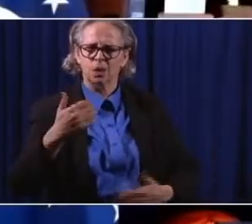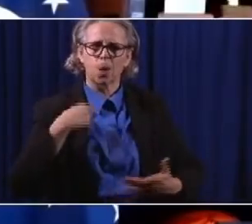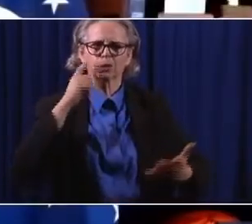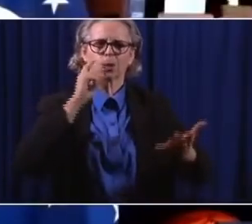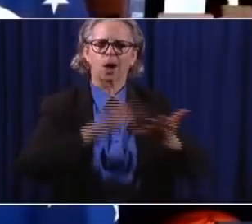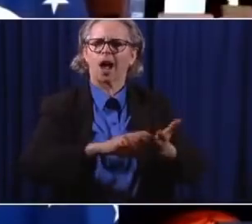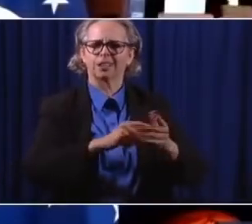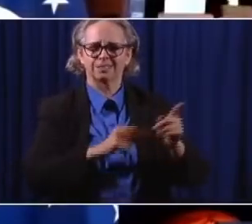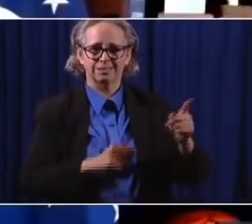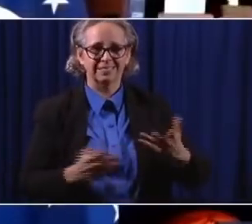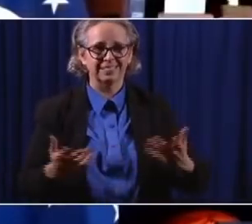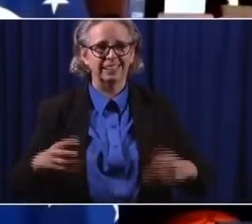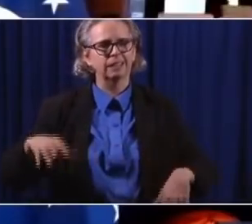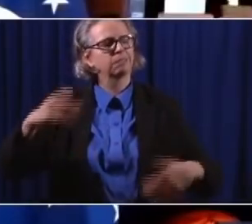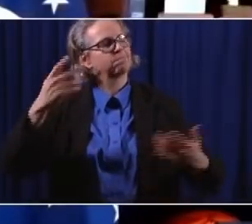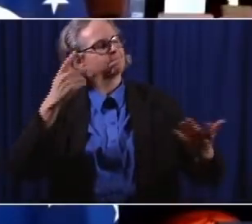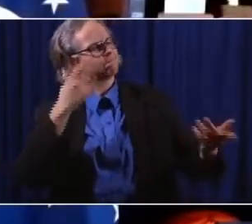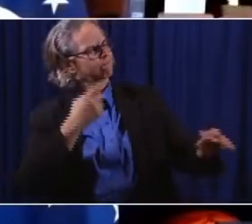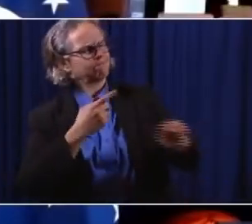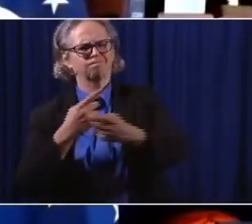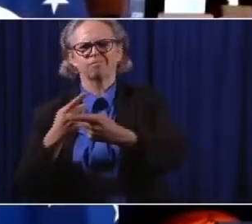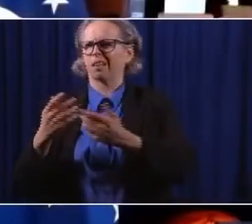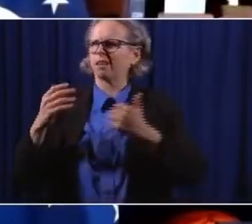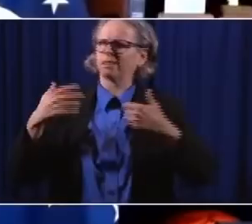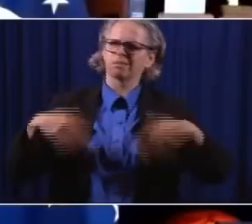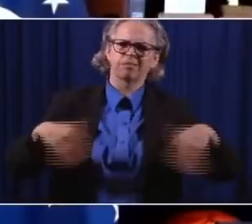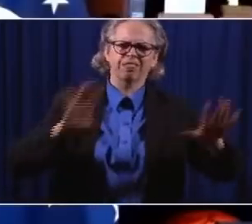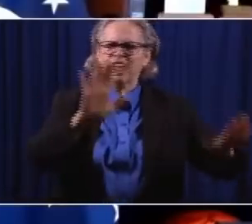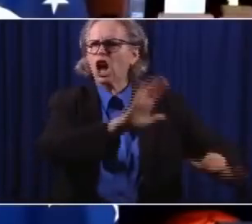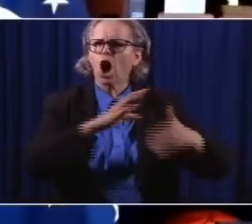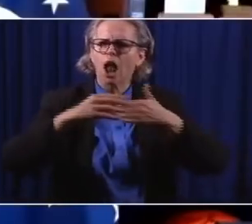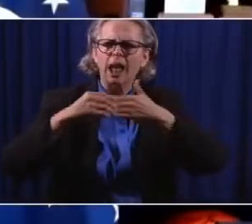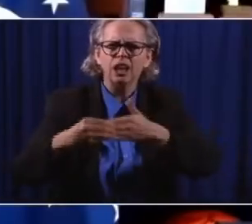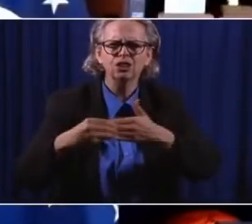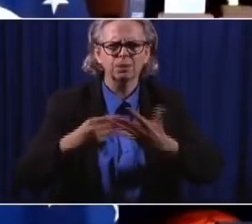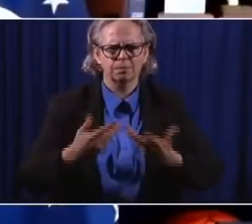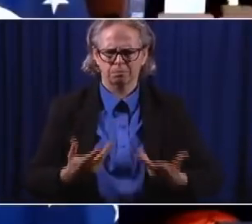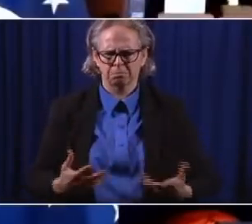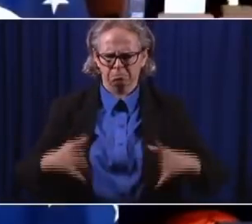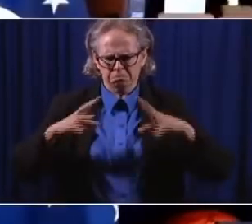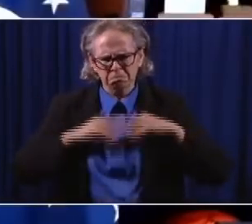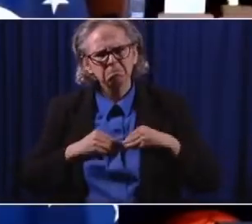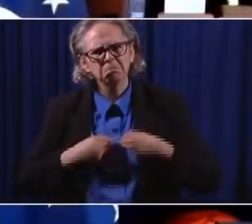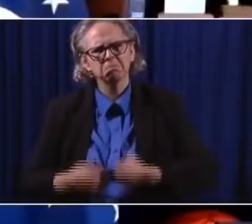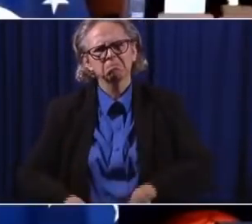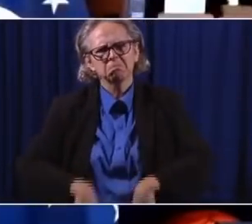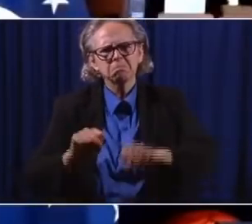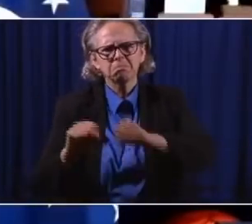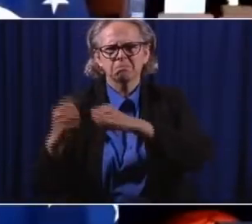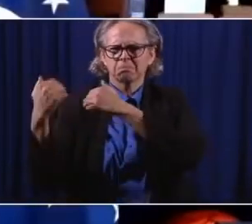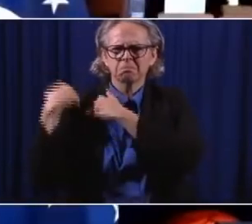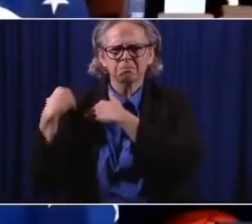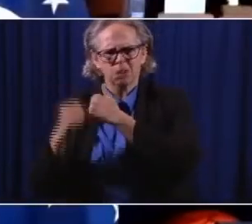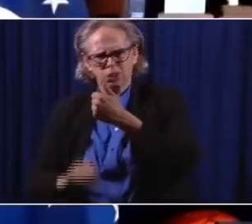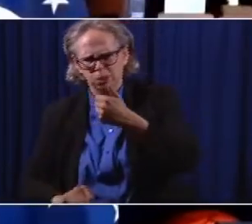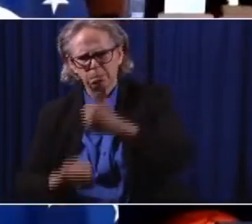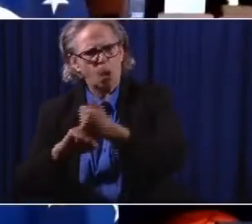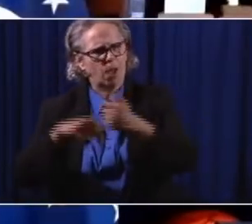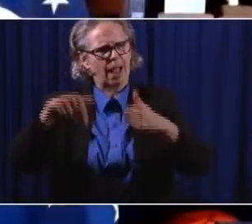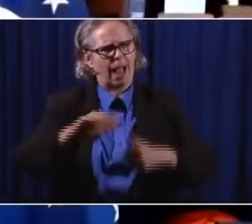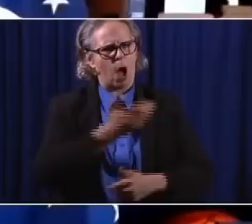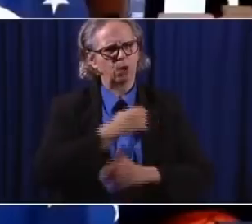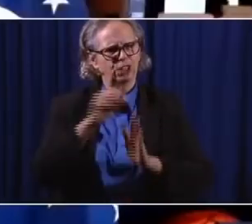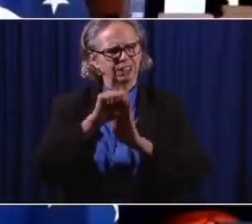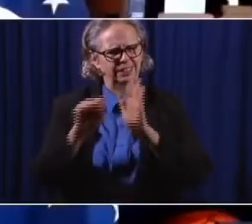we know, Governor, as we've often discussed, that we have a lot of businesses who stepped up